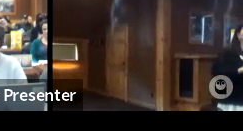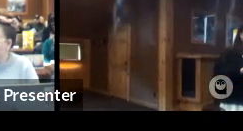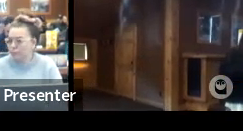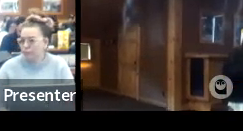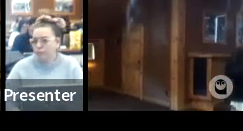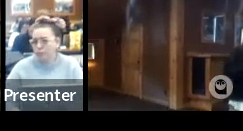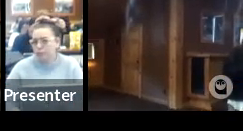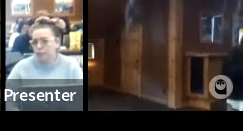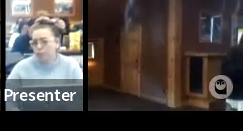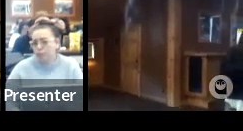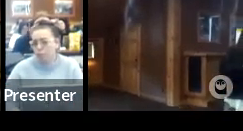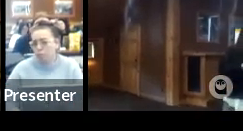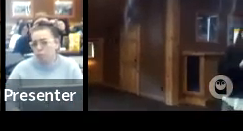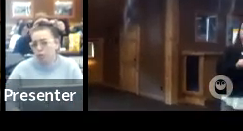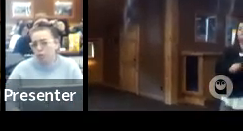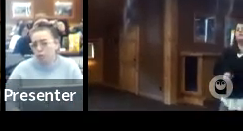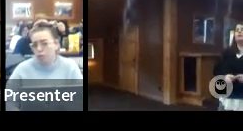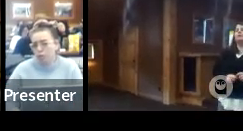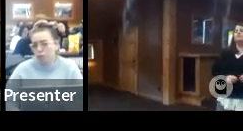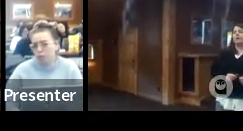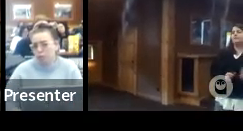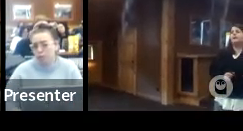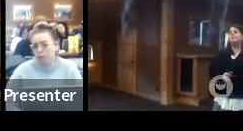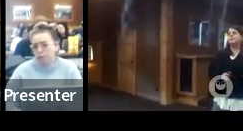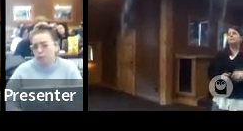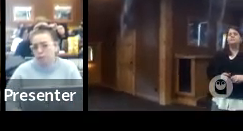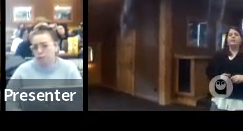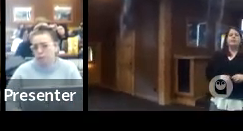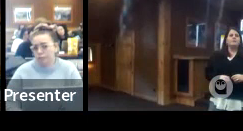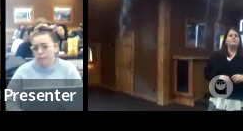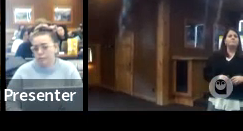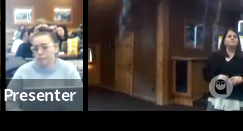Wagner. Who? Christiana. Oh yeah, Christiana Wagstaff.